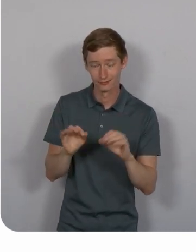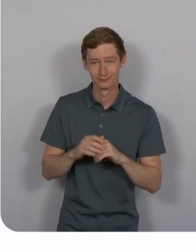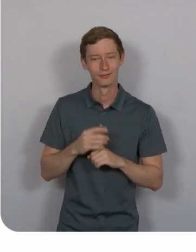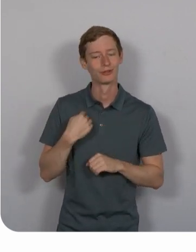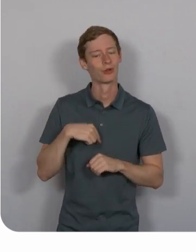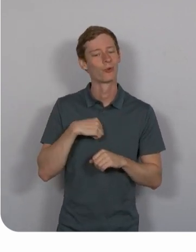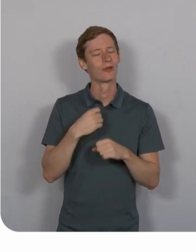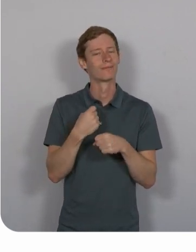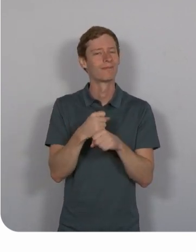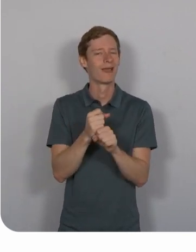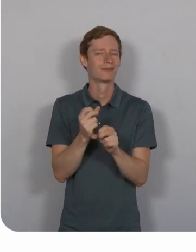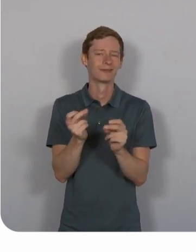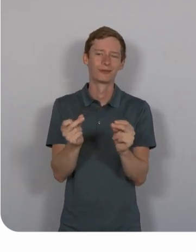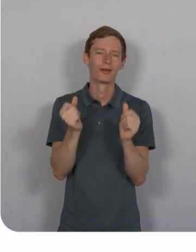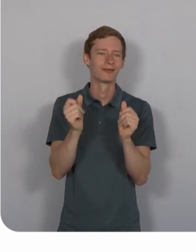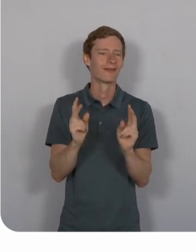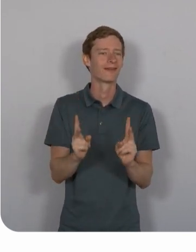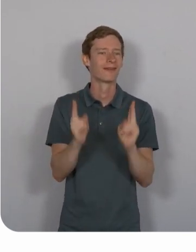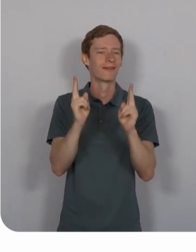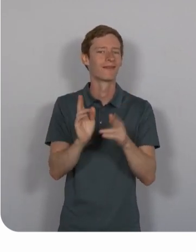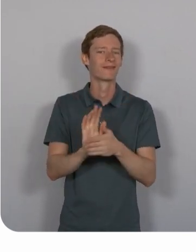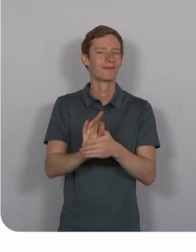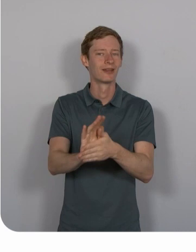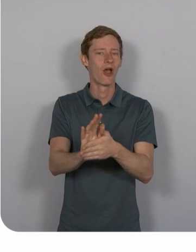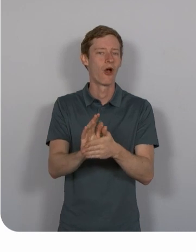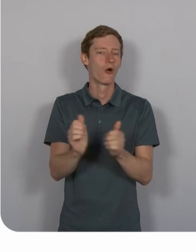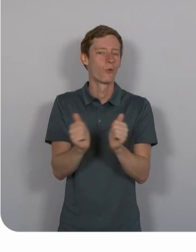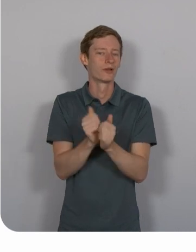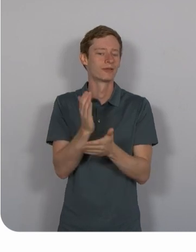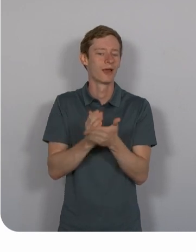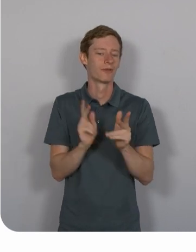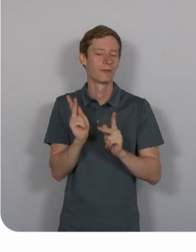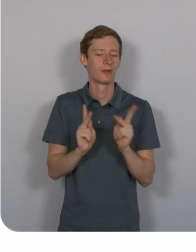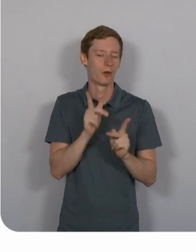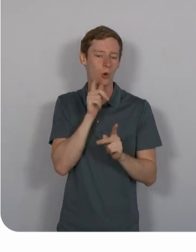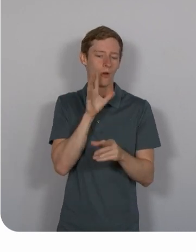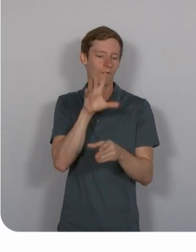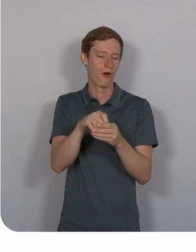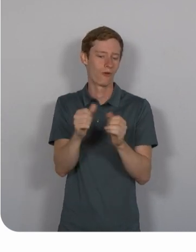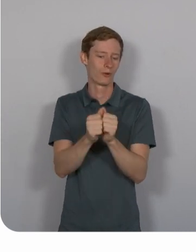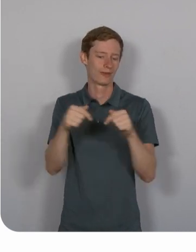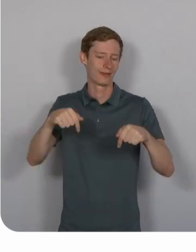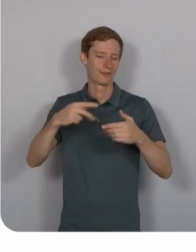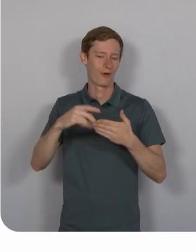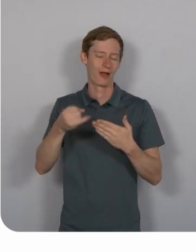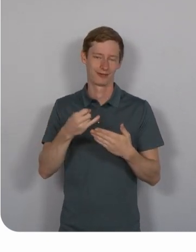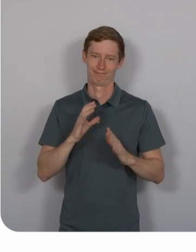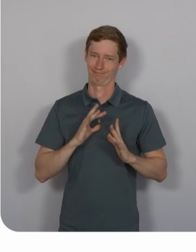together this quick video just featuring some of the people we're working on this project with. I think this is pretty fun.